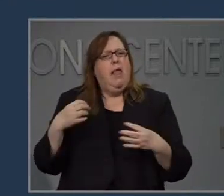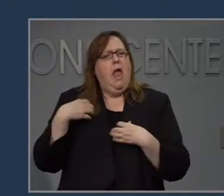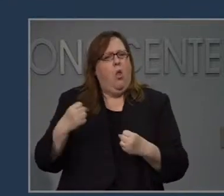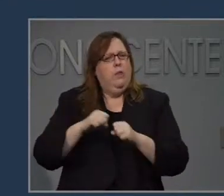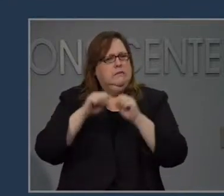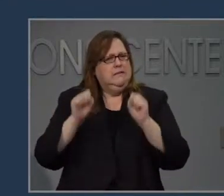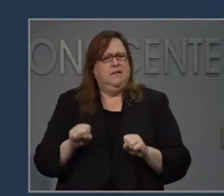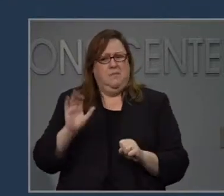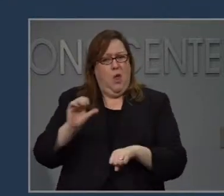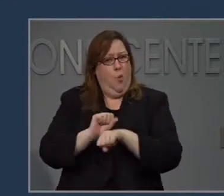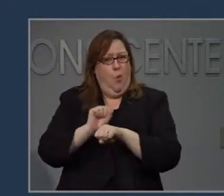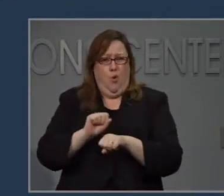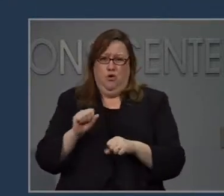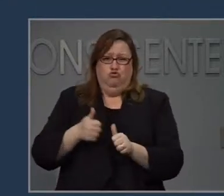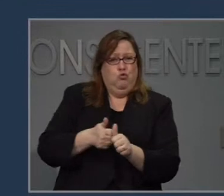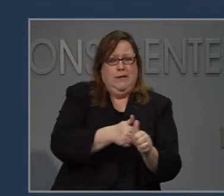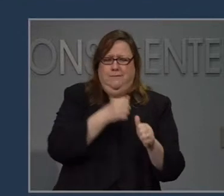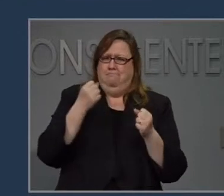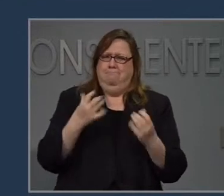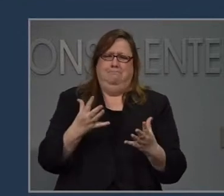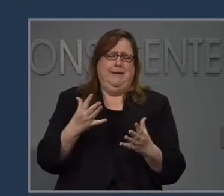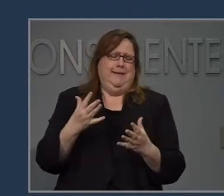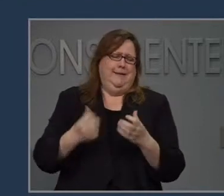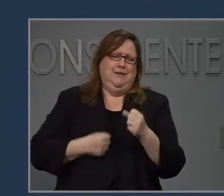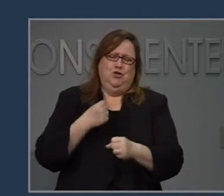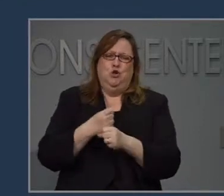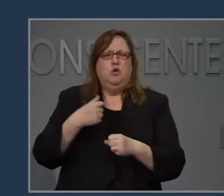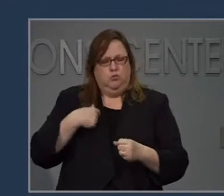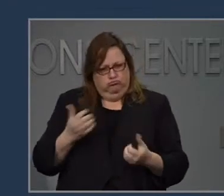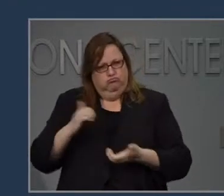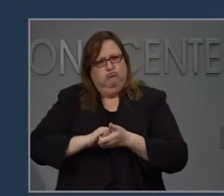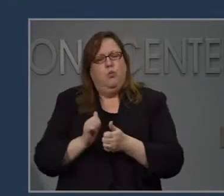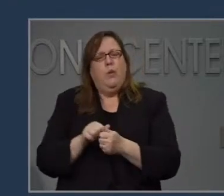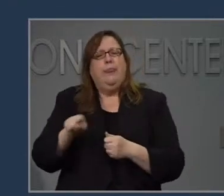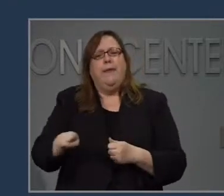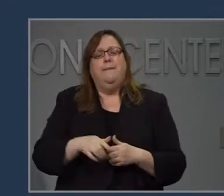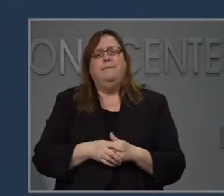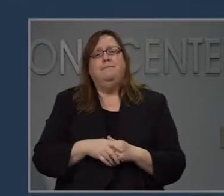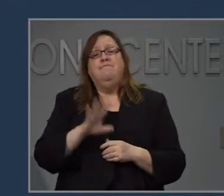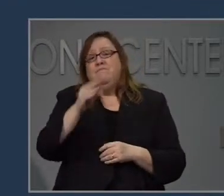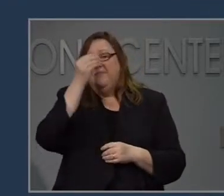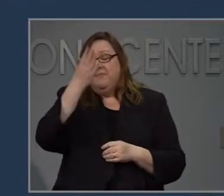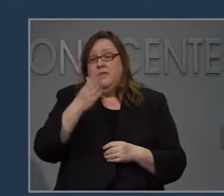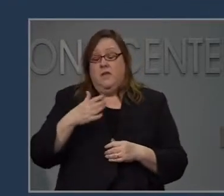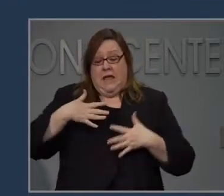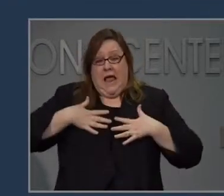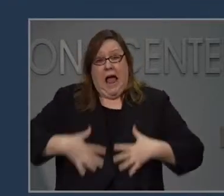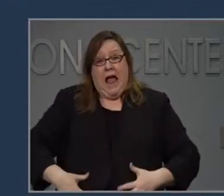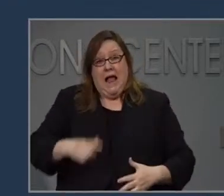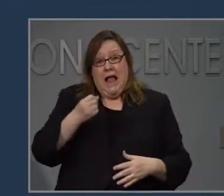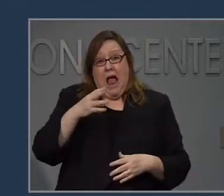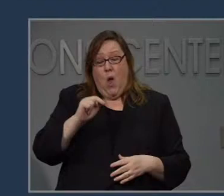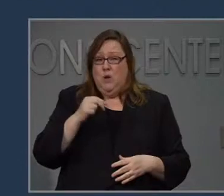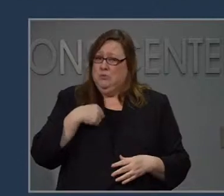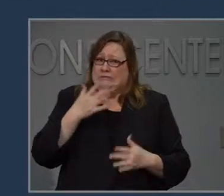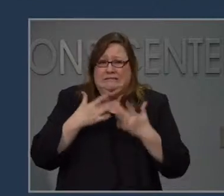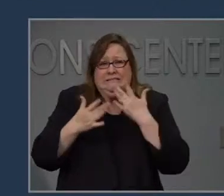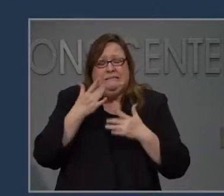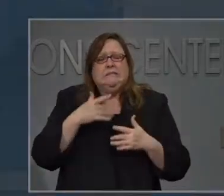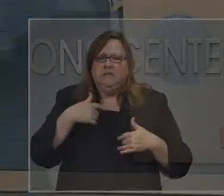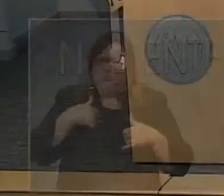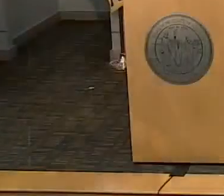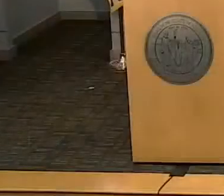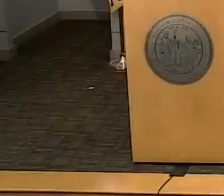chains, except for gowns, continue to improve. So continued stability in this trend is a real positive for our